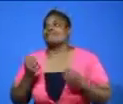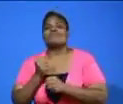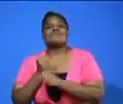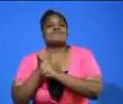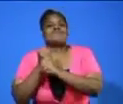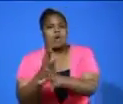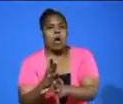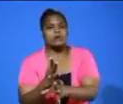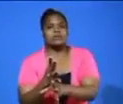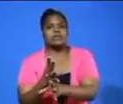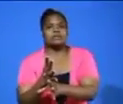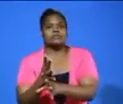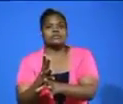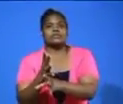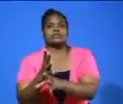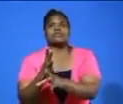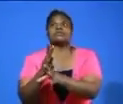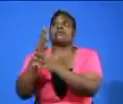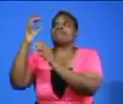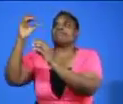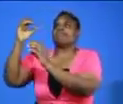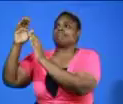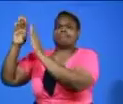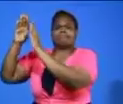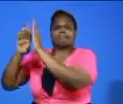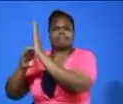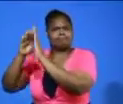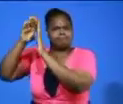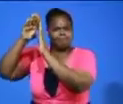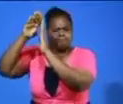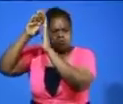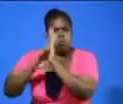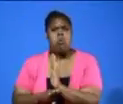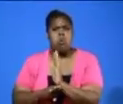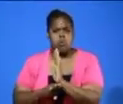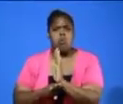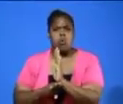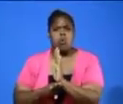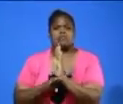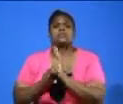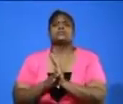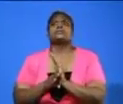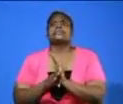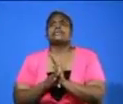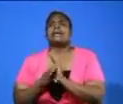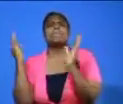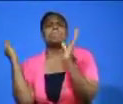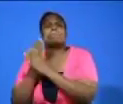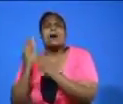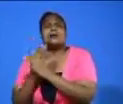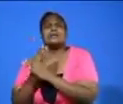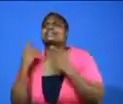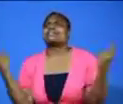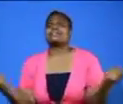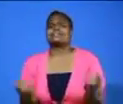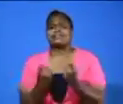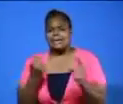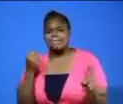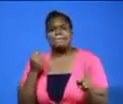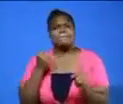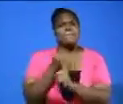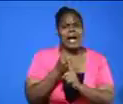from Carmel to the cave. It bothers me that sin affects us so